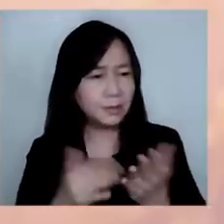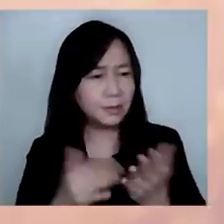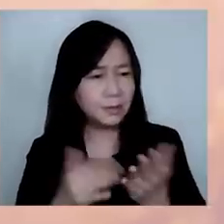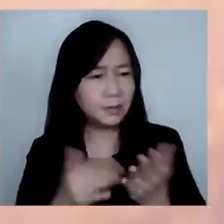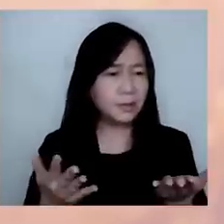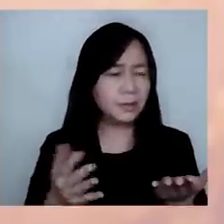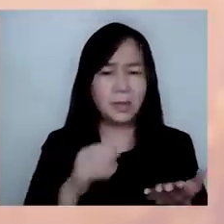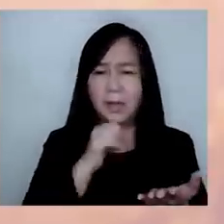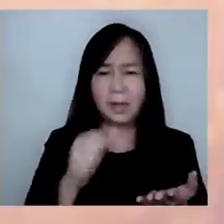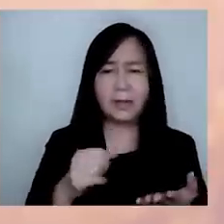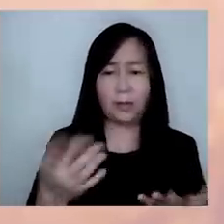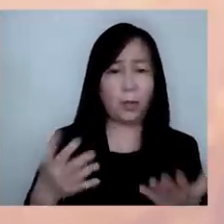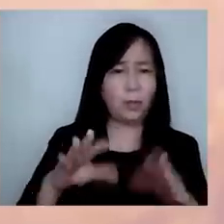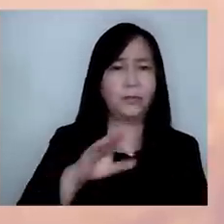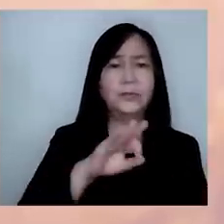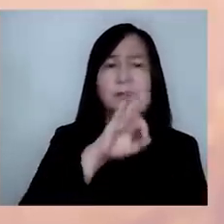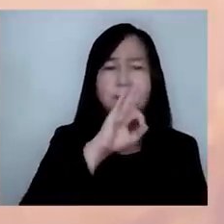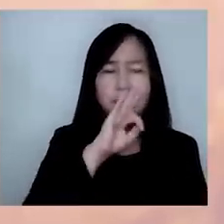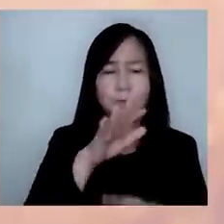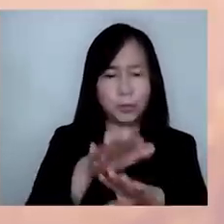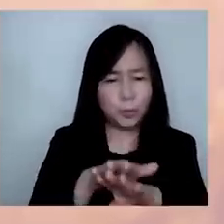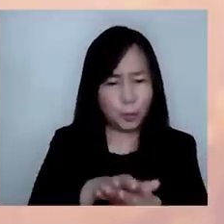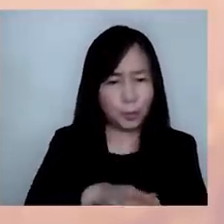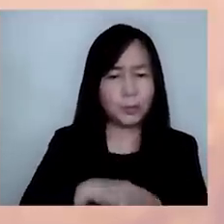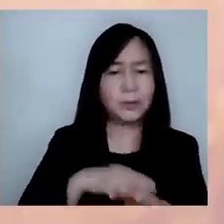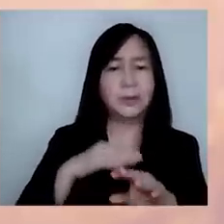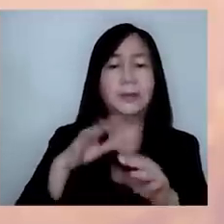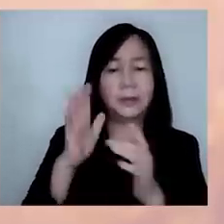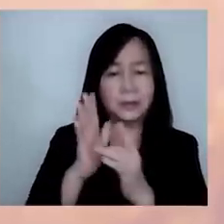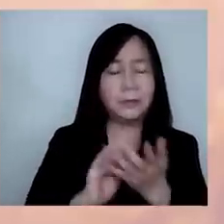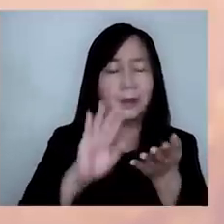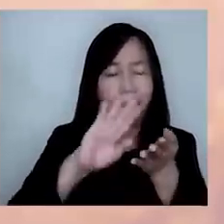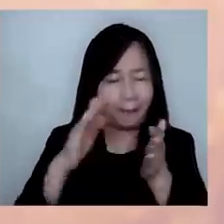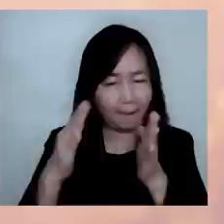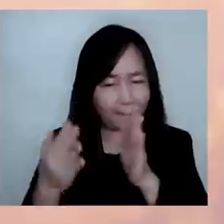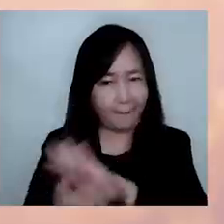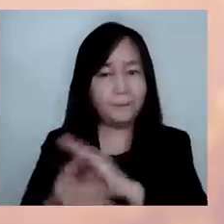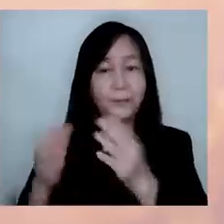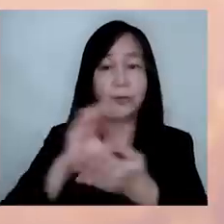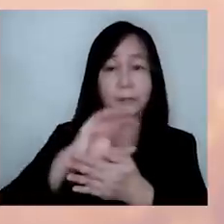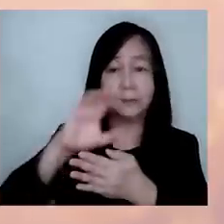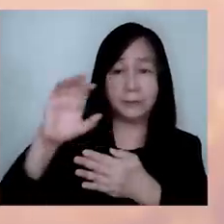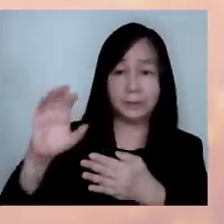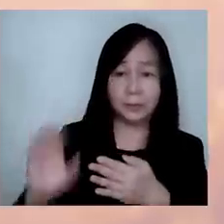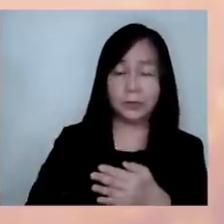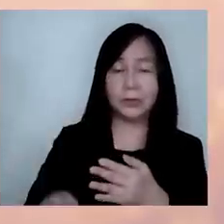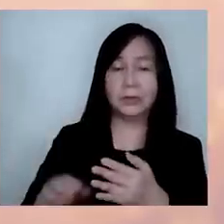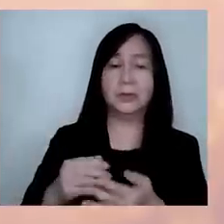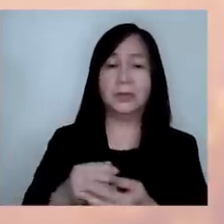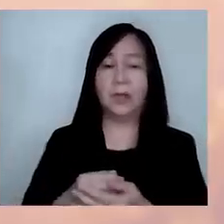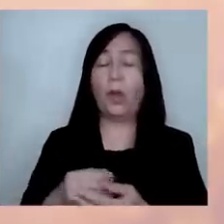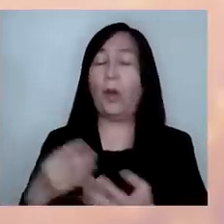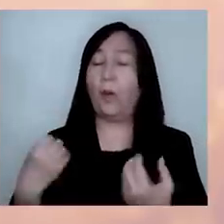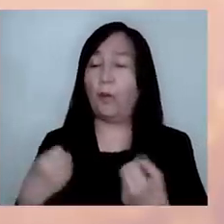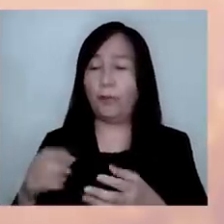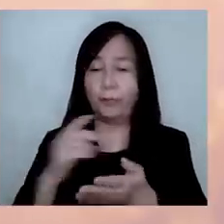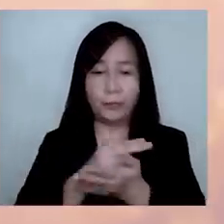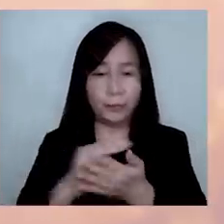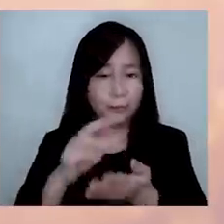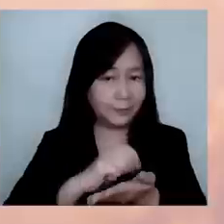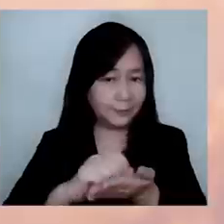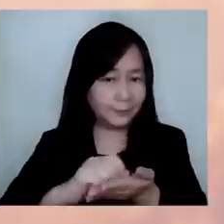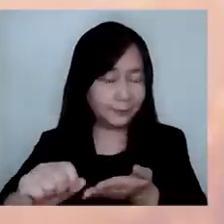of frustration slowly Jesus was becoming more and more the Fulfillment of the scriptures